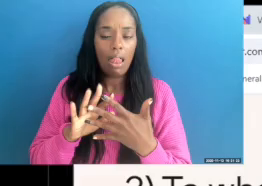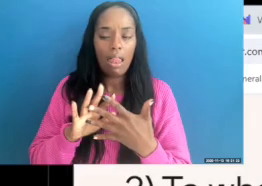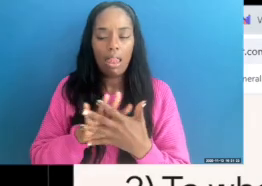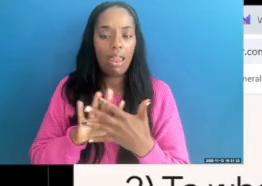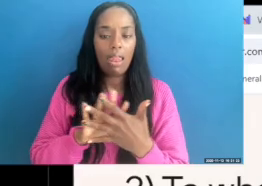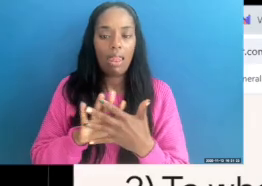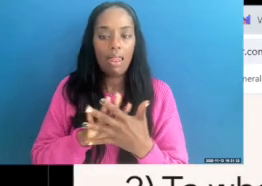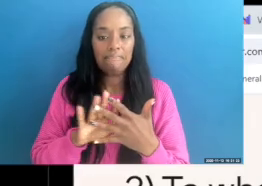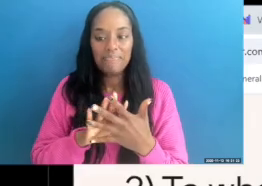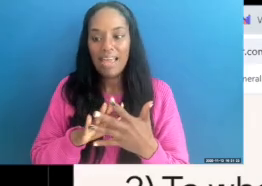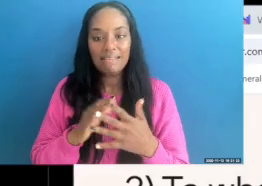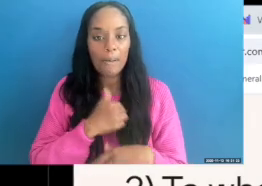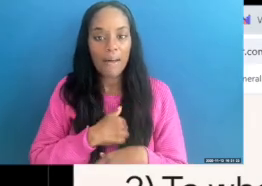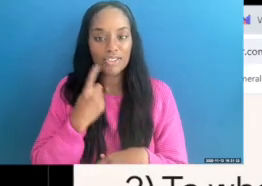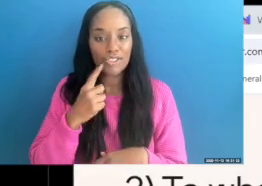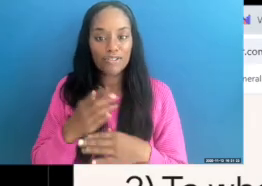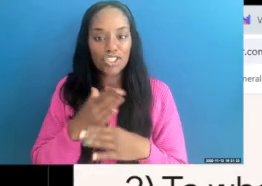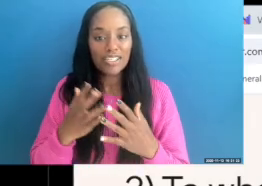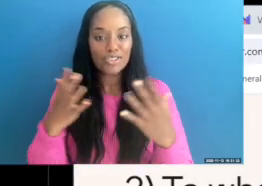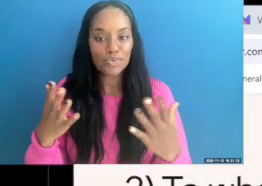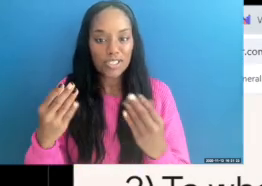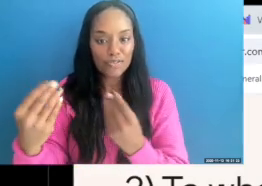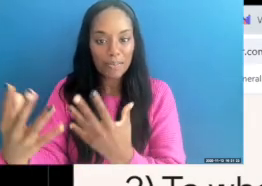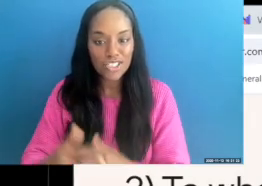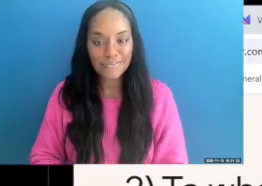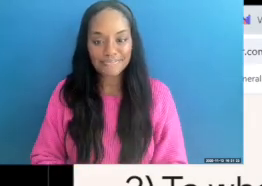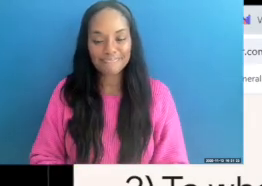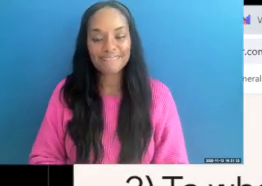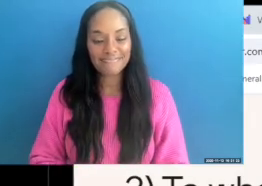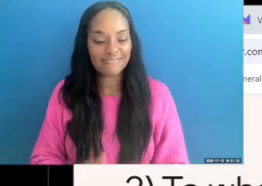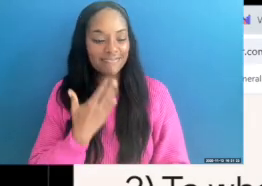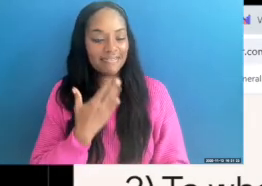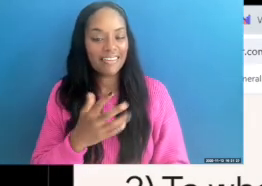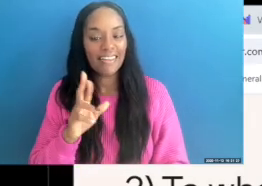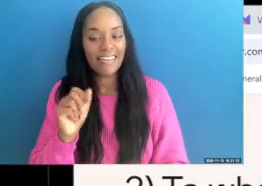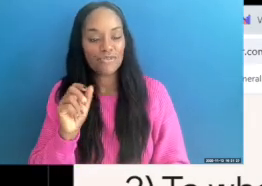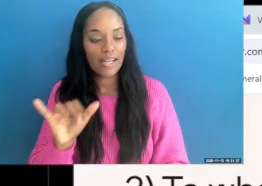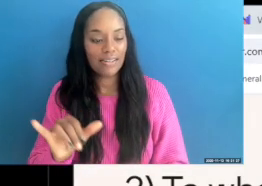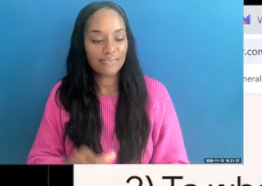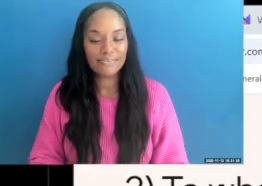for probably sharing too much information. Thanks, Ray.